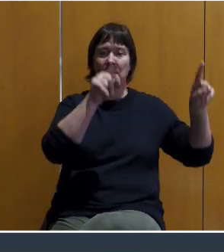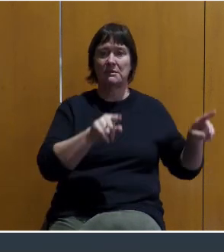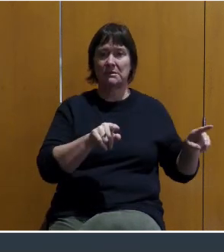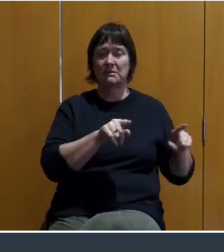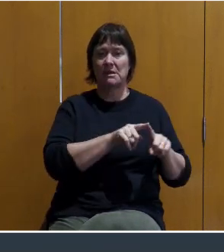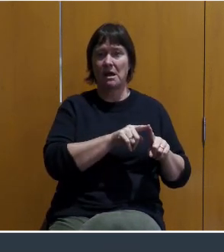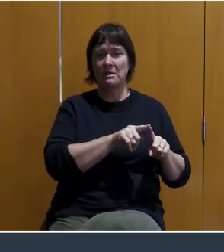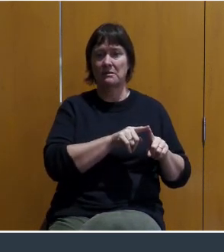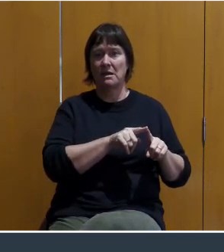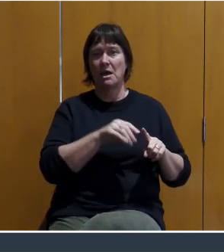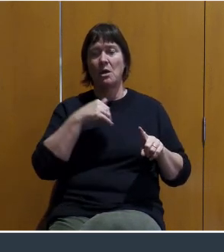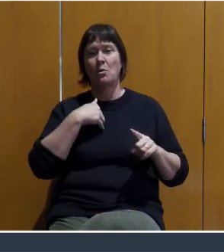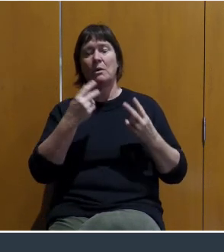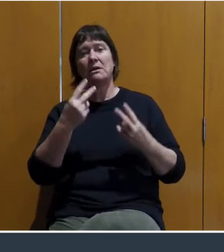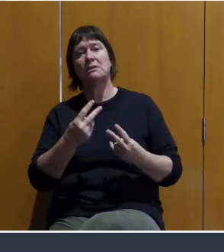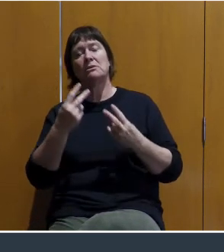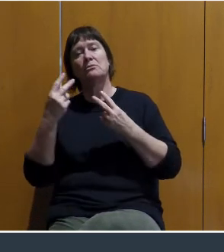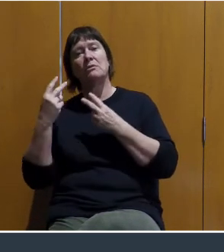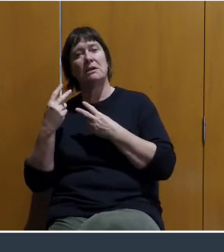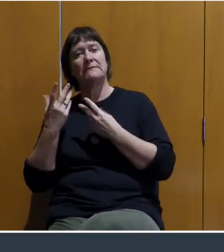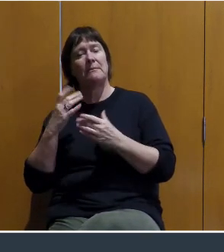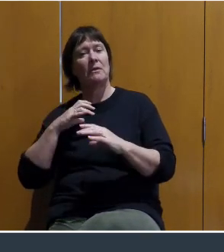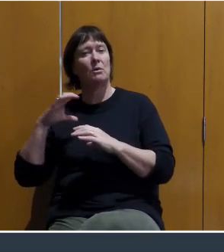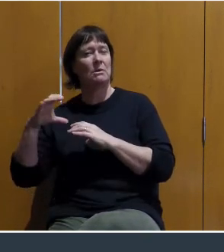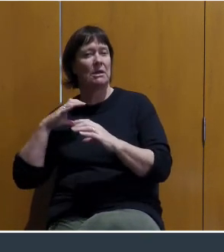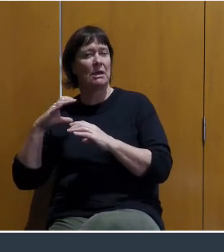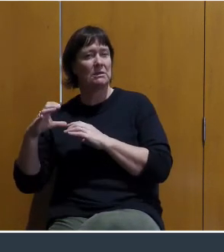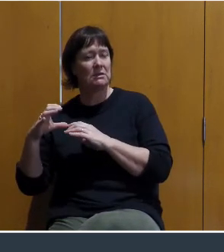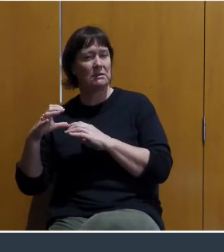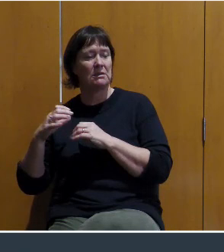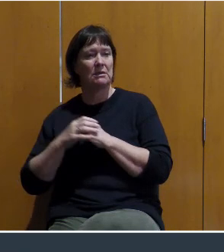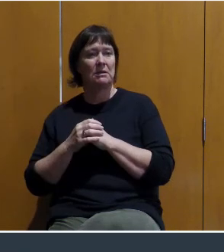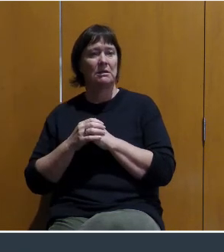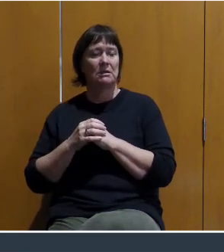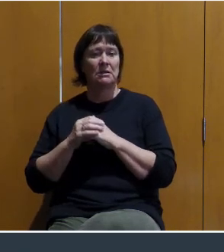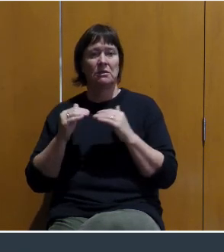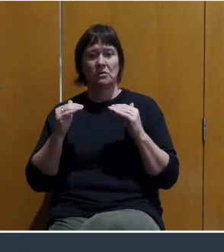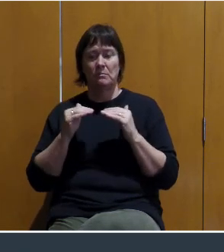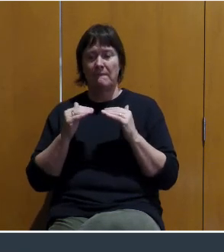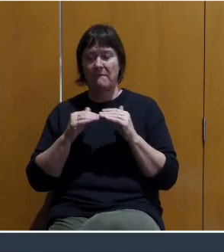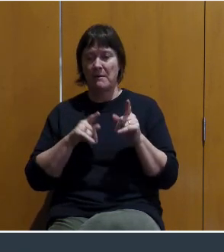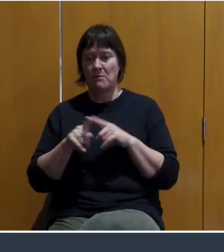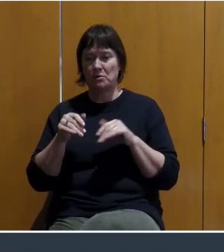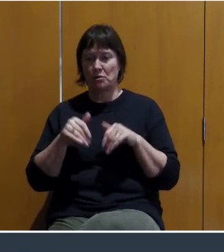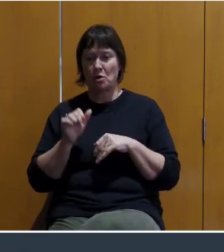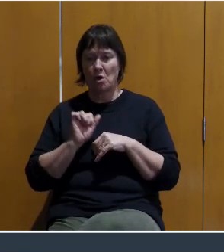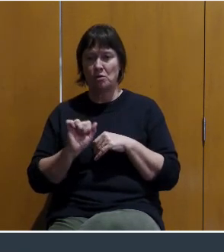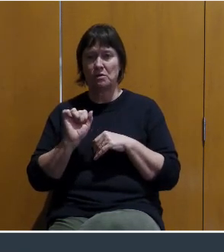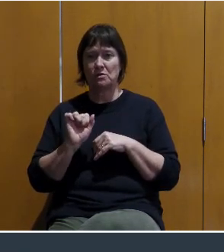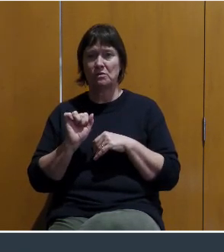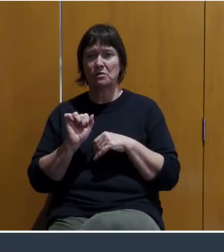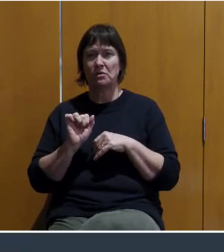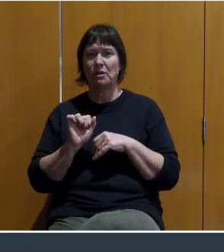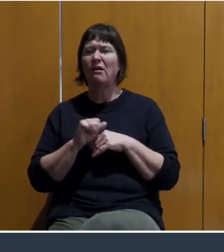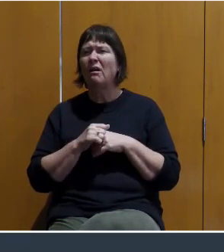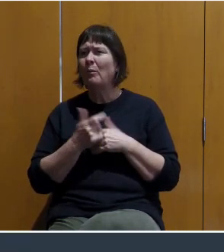we need to review sort of the comms tools, because I think, to be fair, most dog owners, they're not going to go to a bylaw